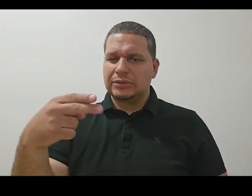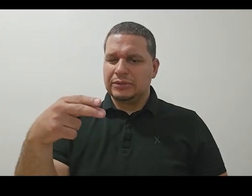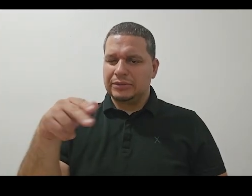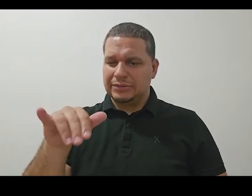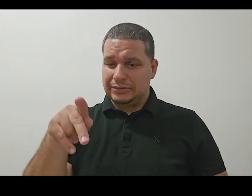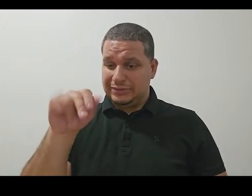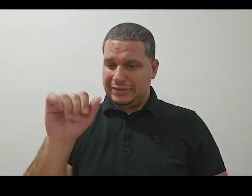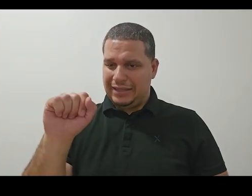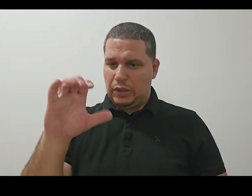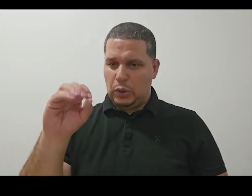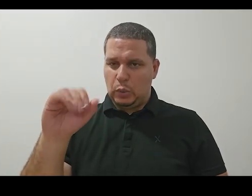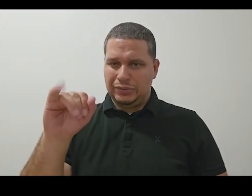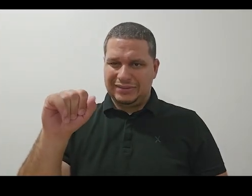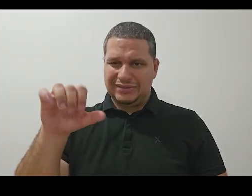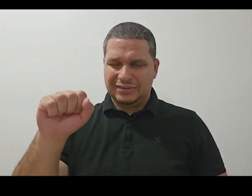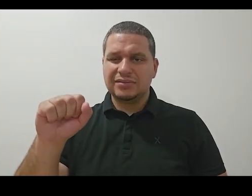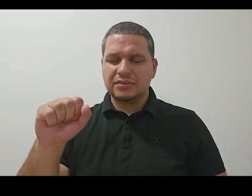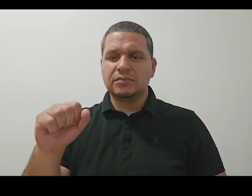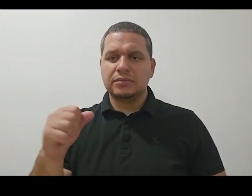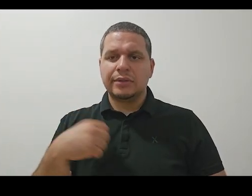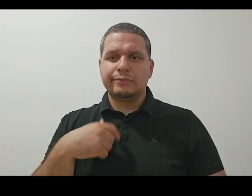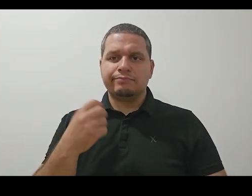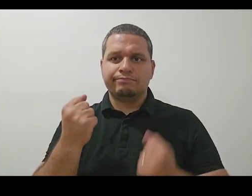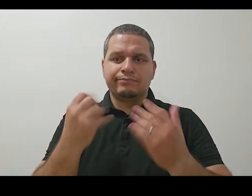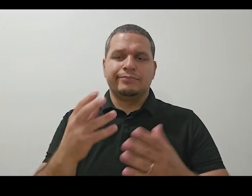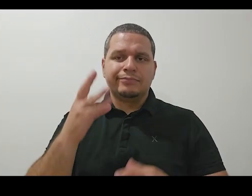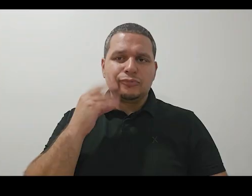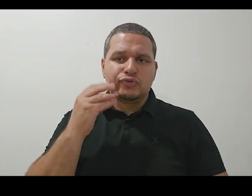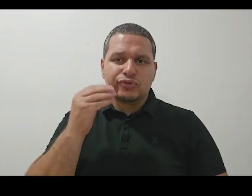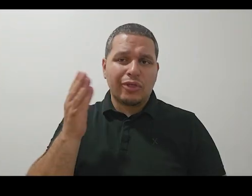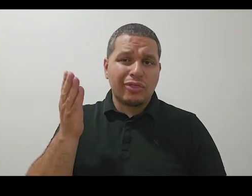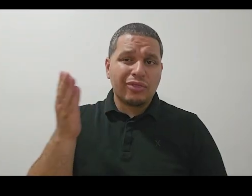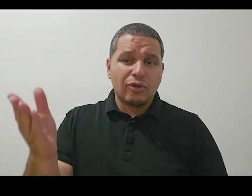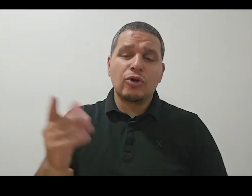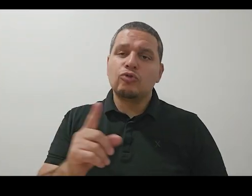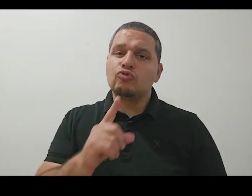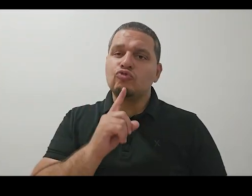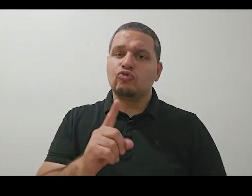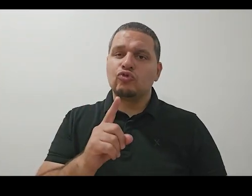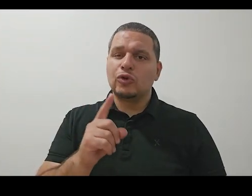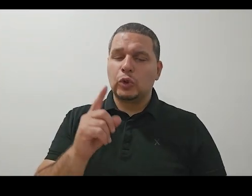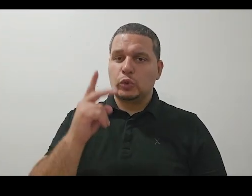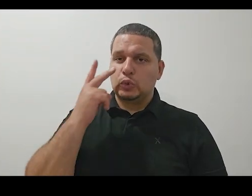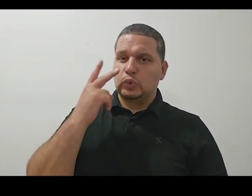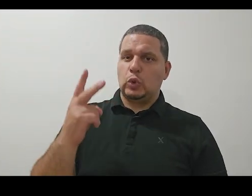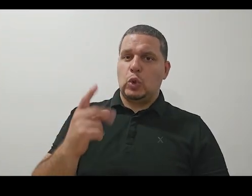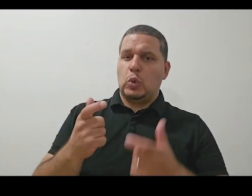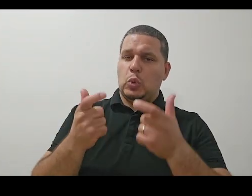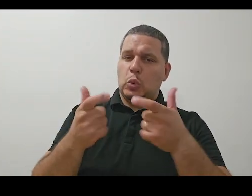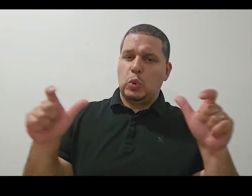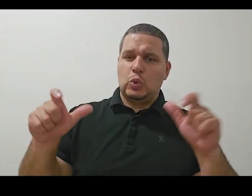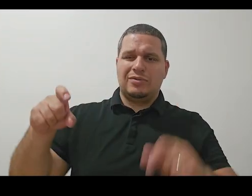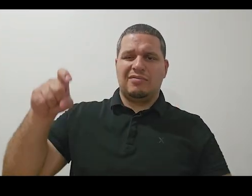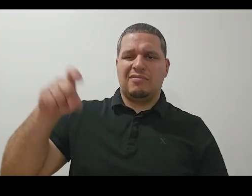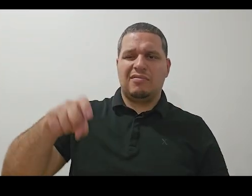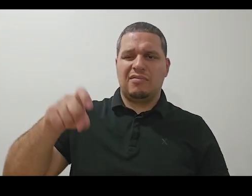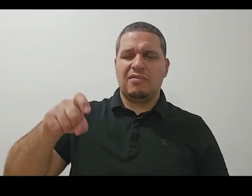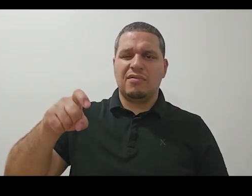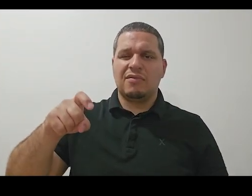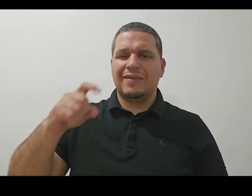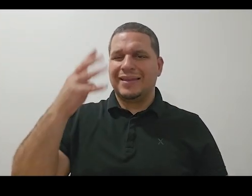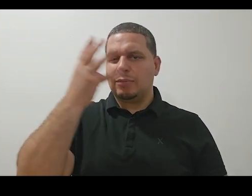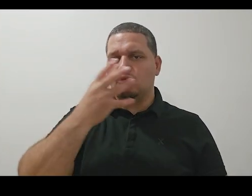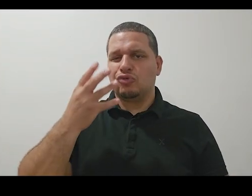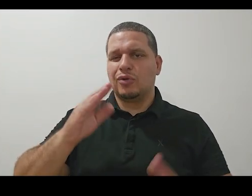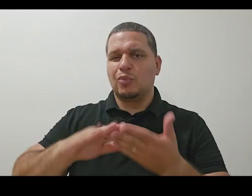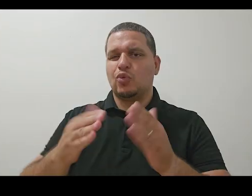So I accumulated a lot of experiences there, and really saw the huge need in the immigrant community